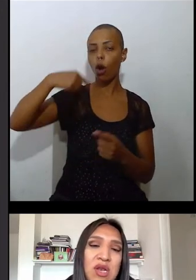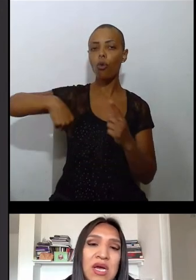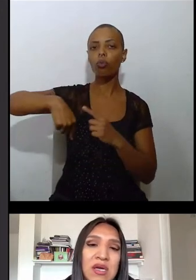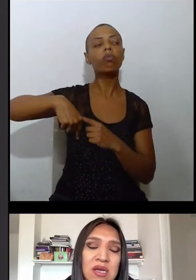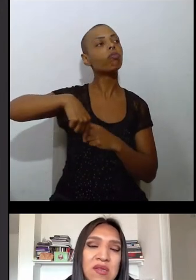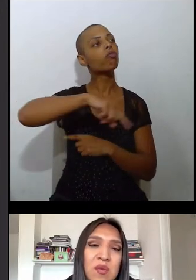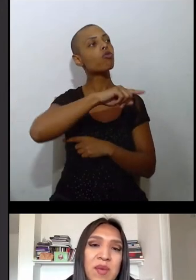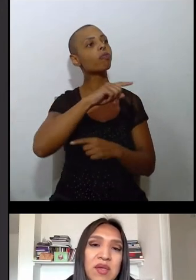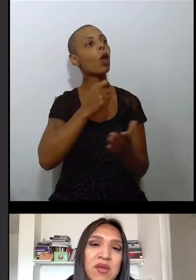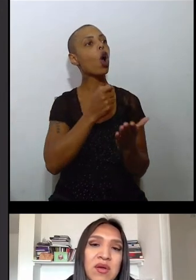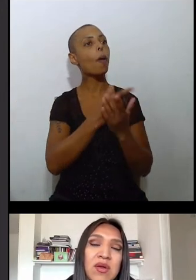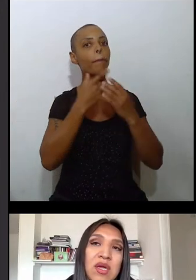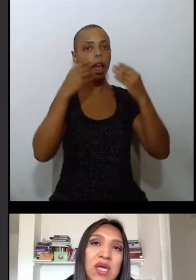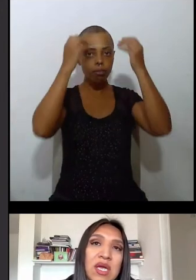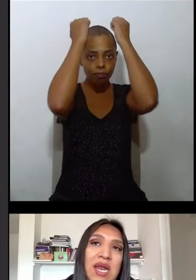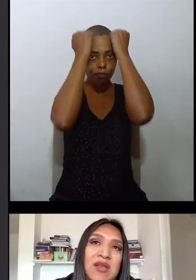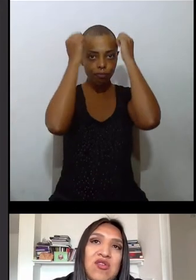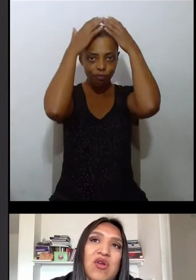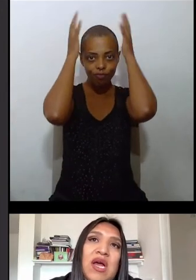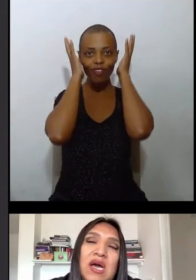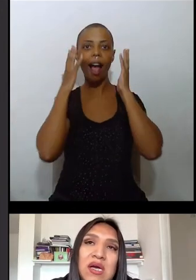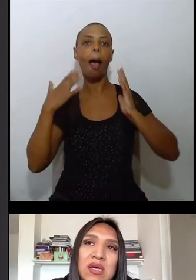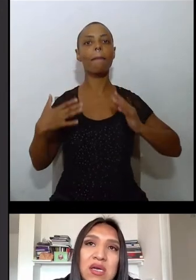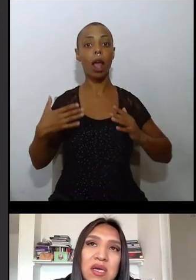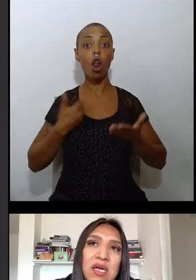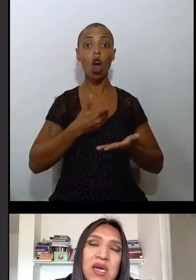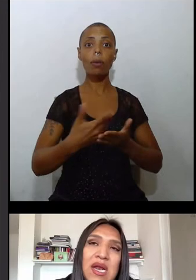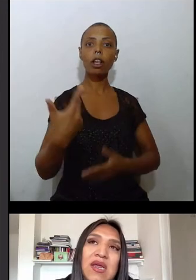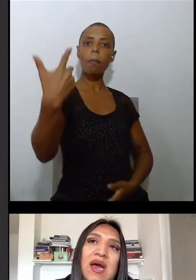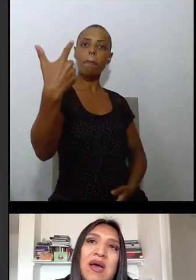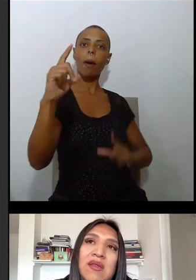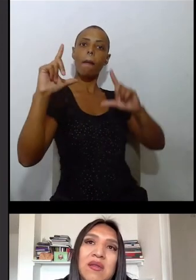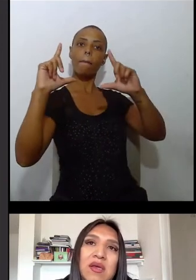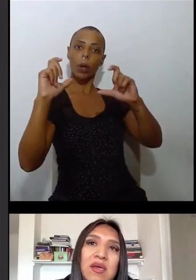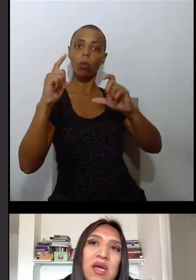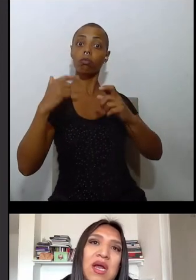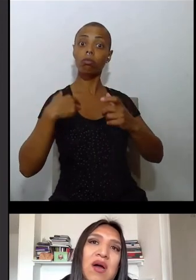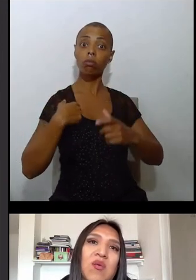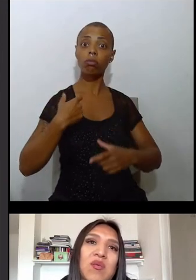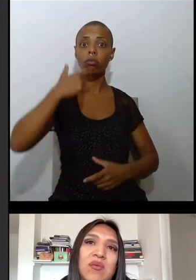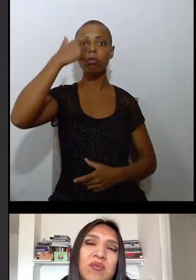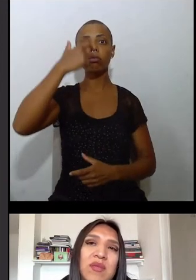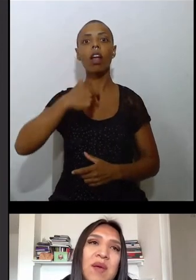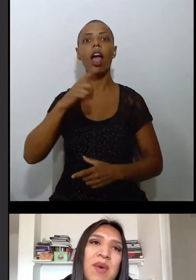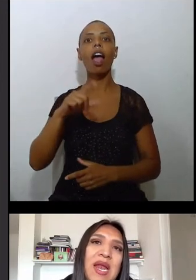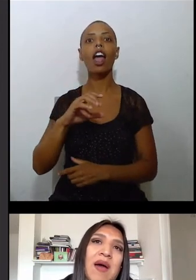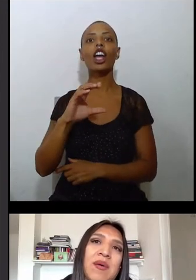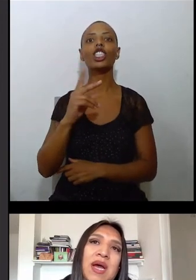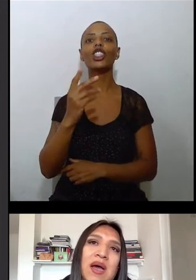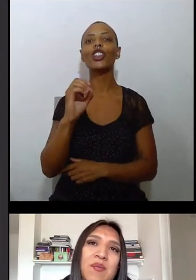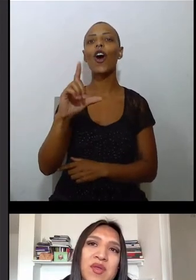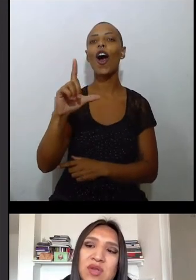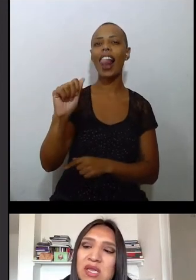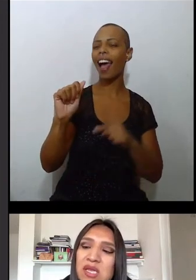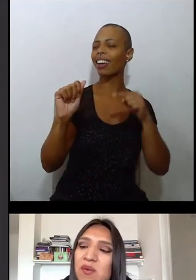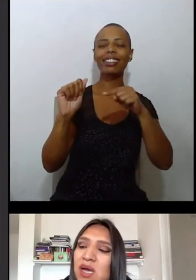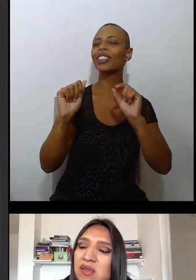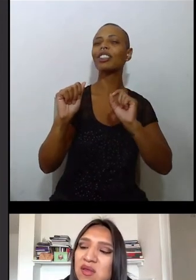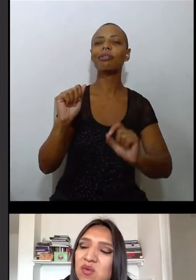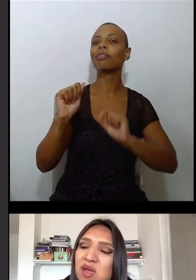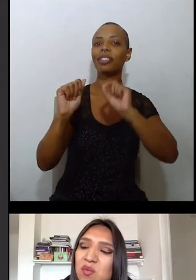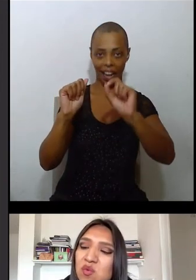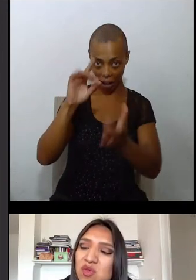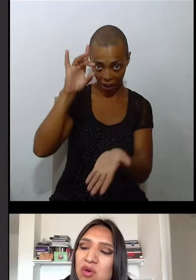and I remember that I bought some wigs at that time and I took pictures as Chola at that